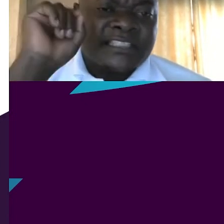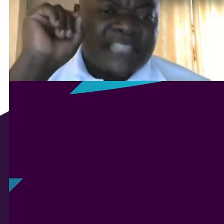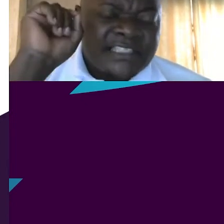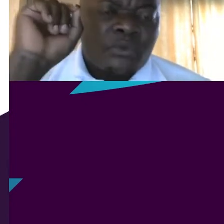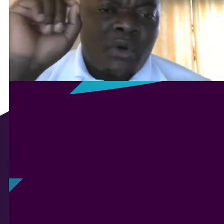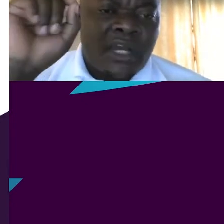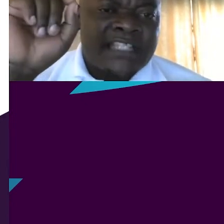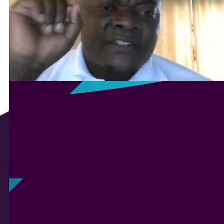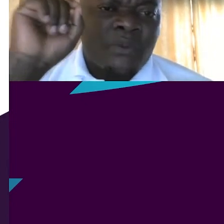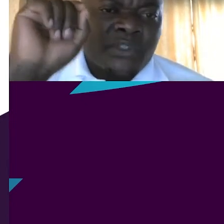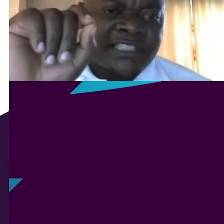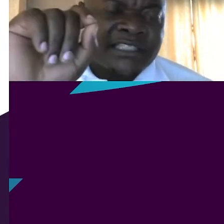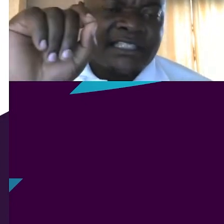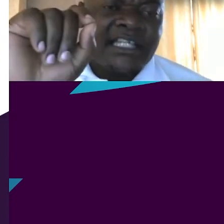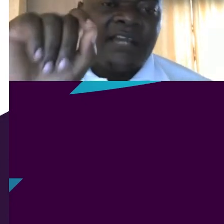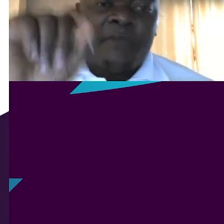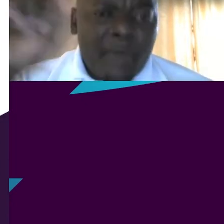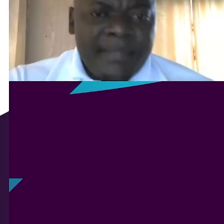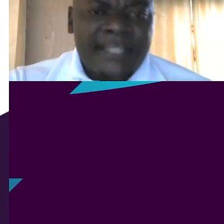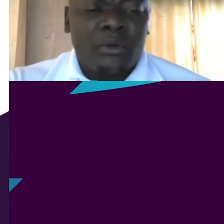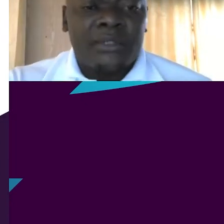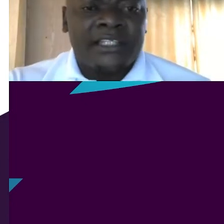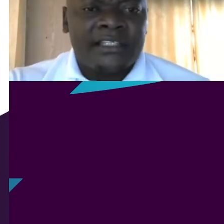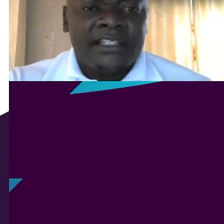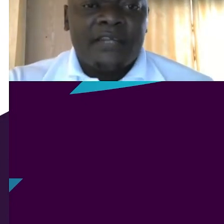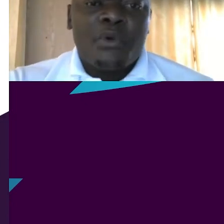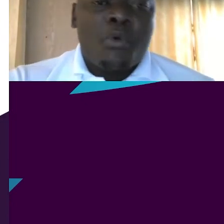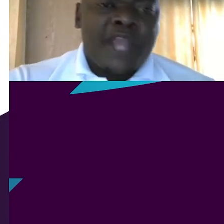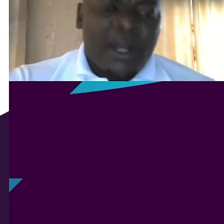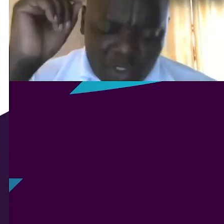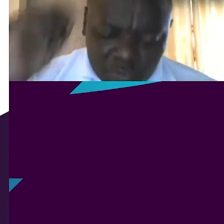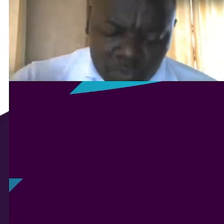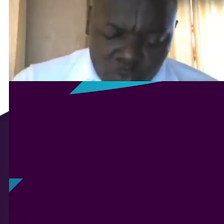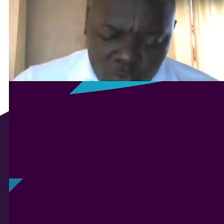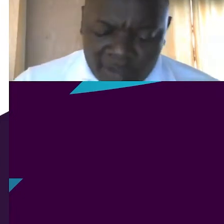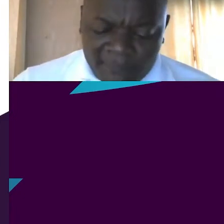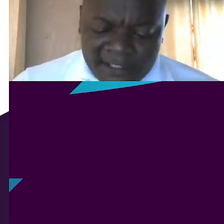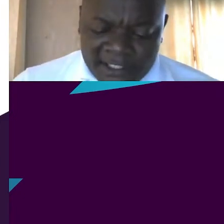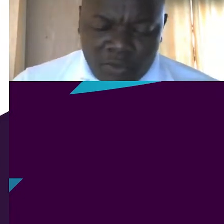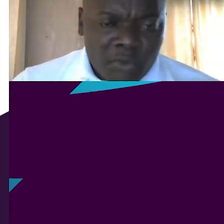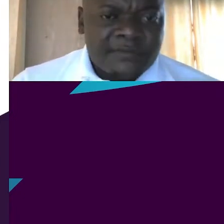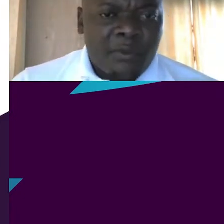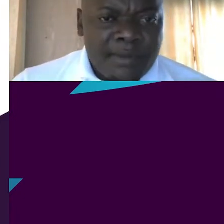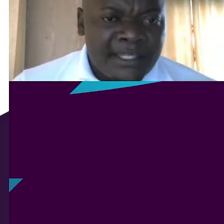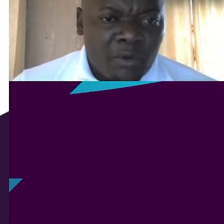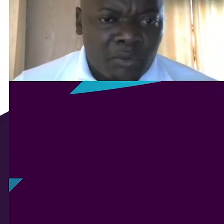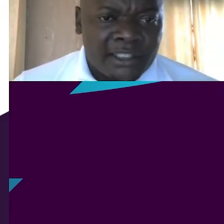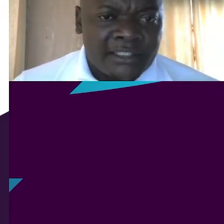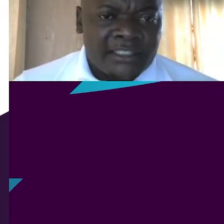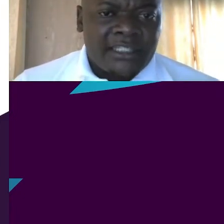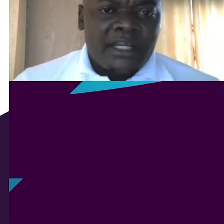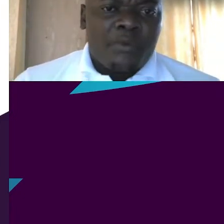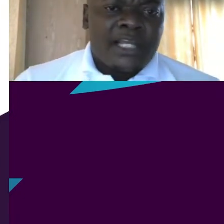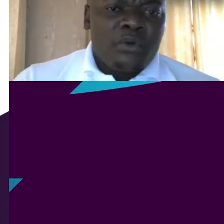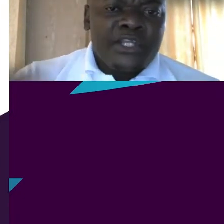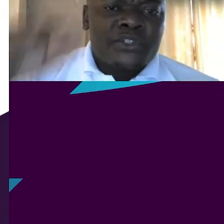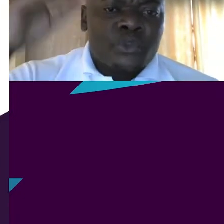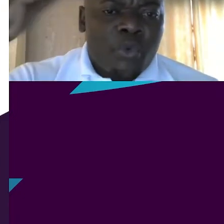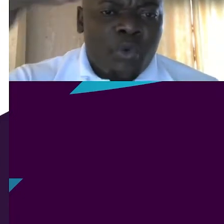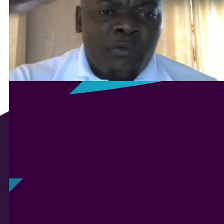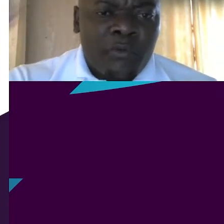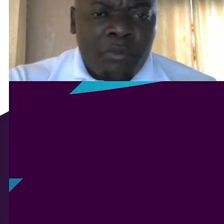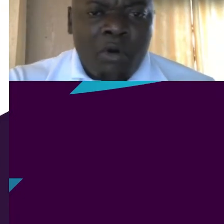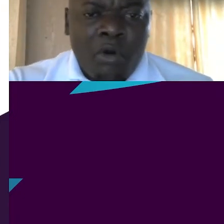instance, we are starting to organize courses for women only. We are going to do refereeing course for women only. We are